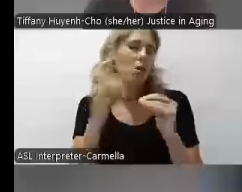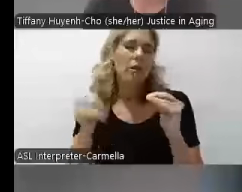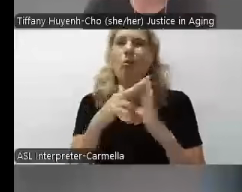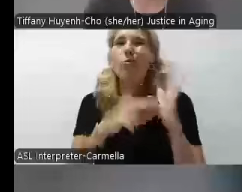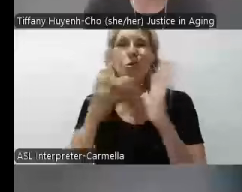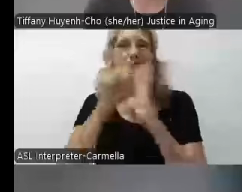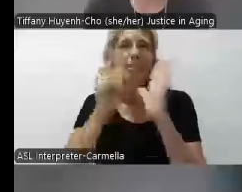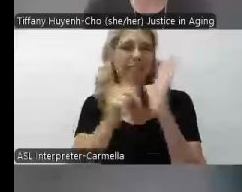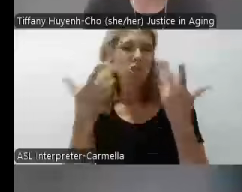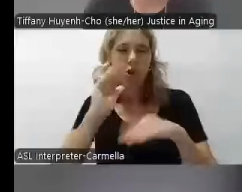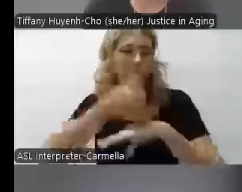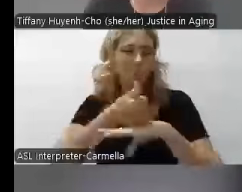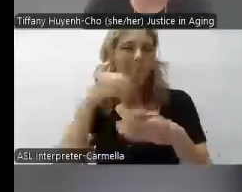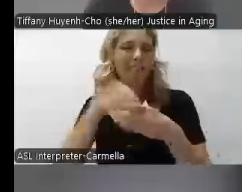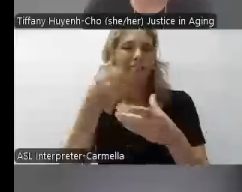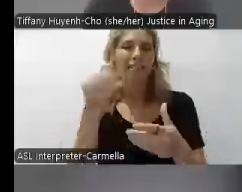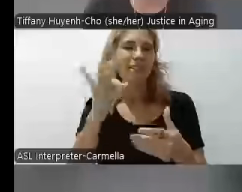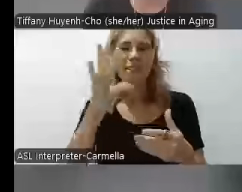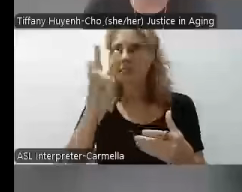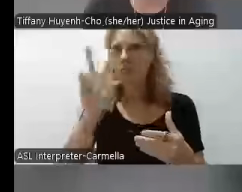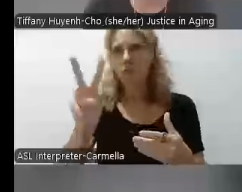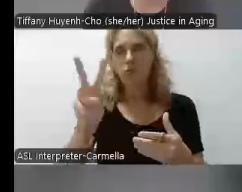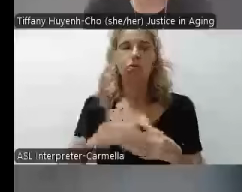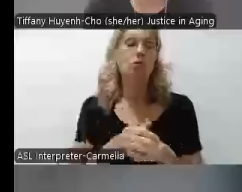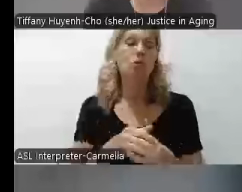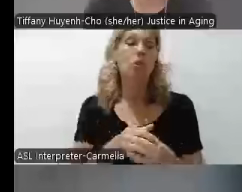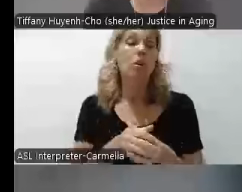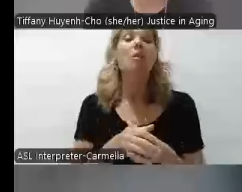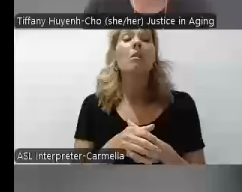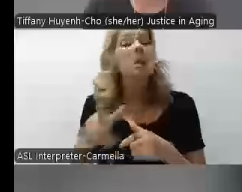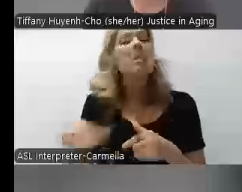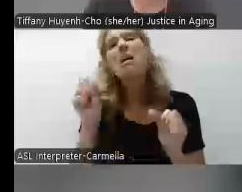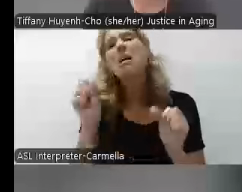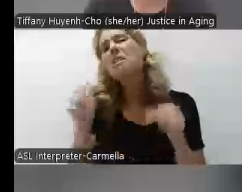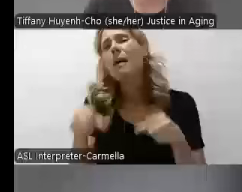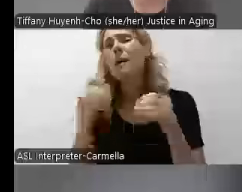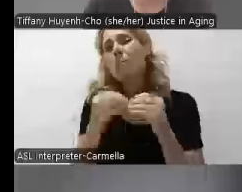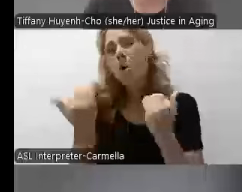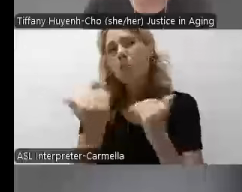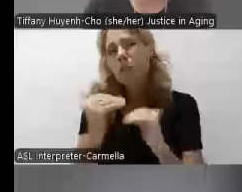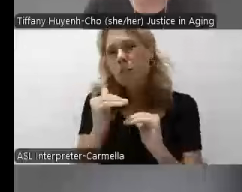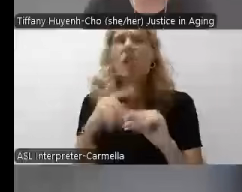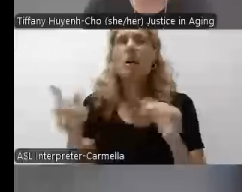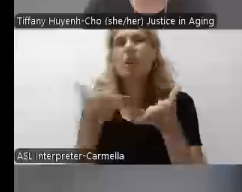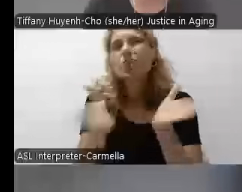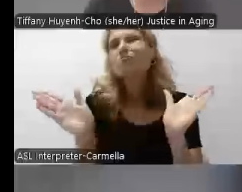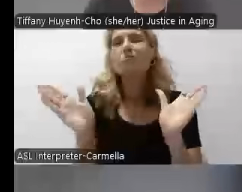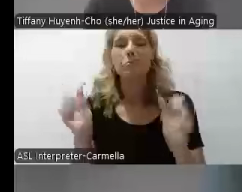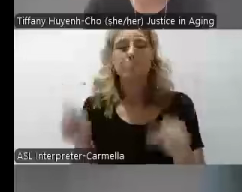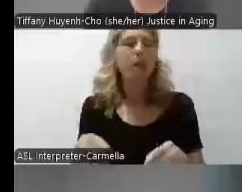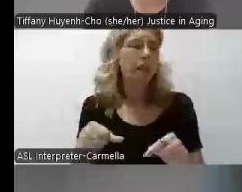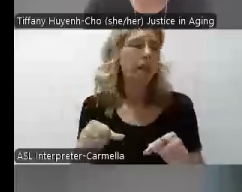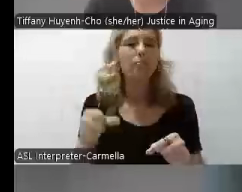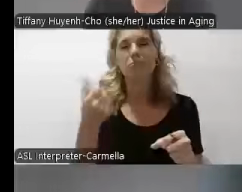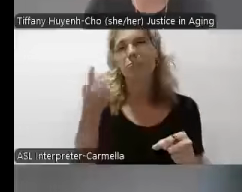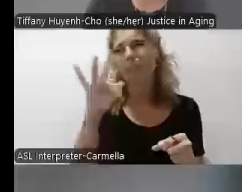in place in 1972. In practice, they can be a bit more restrictive, but generally confined to that